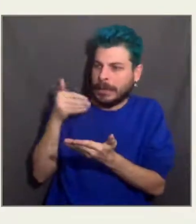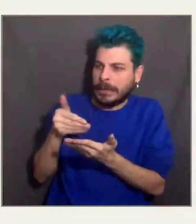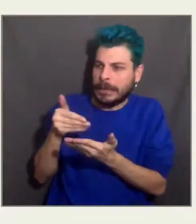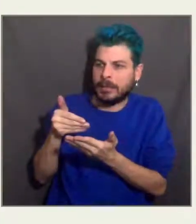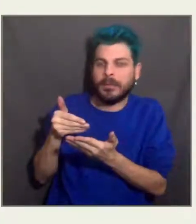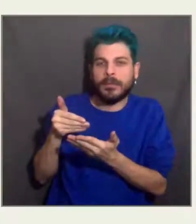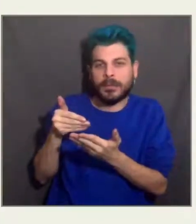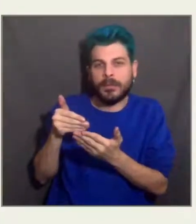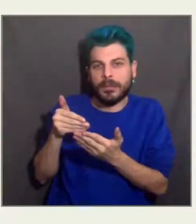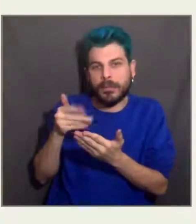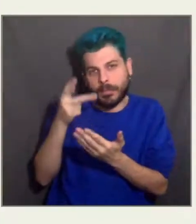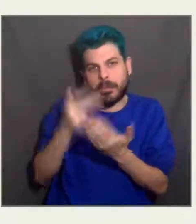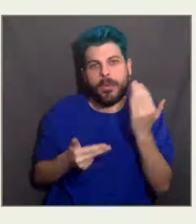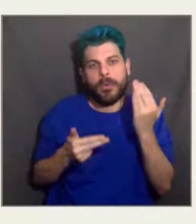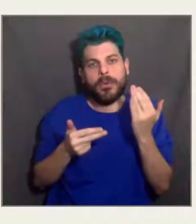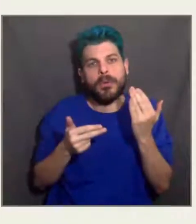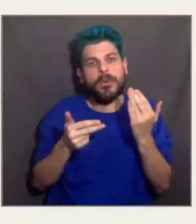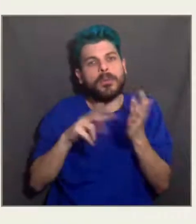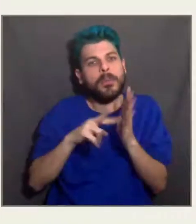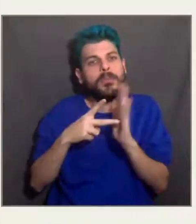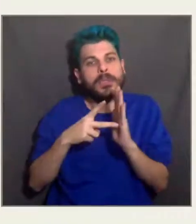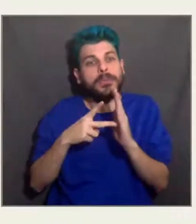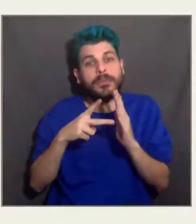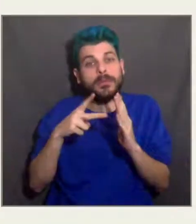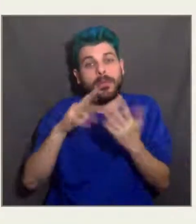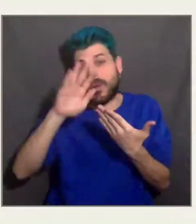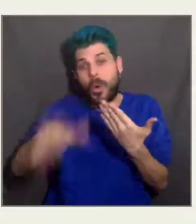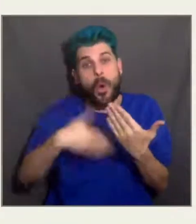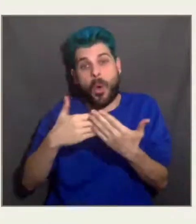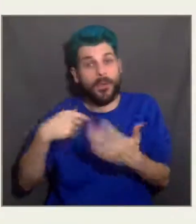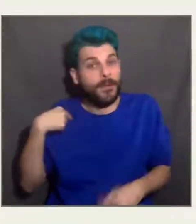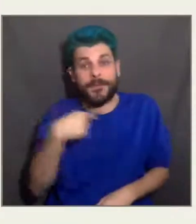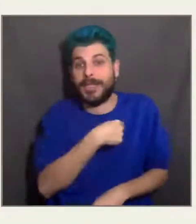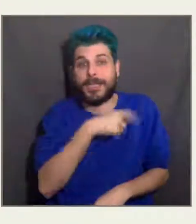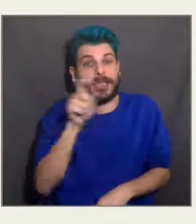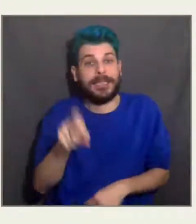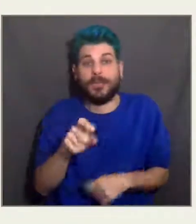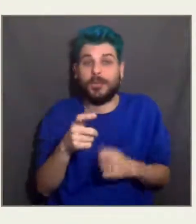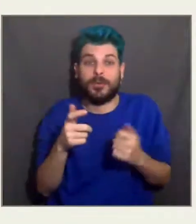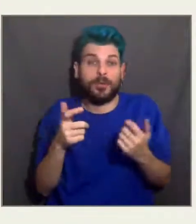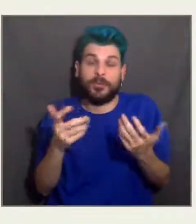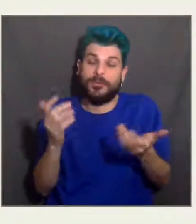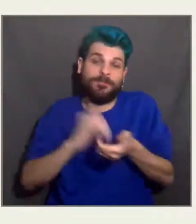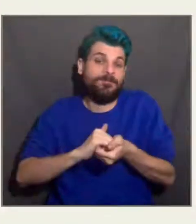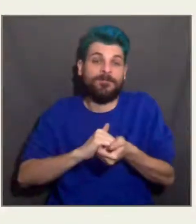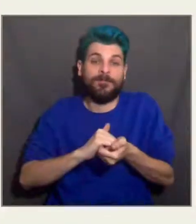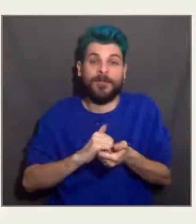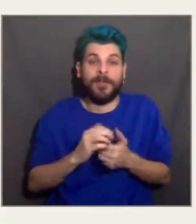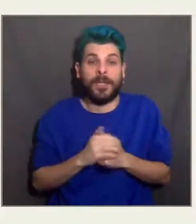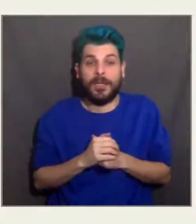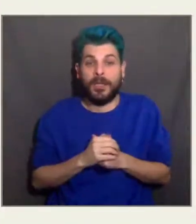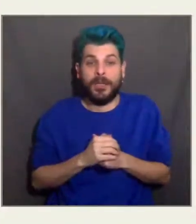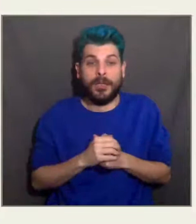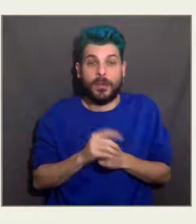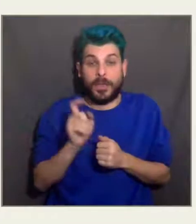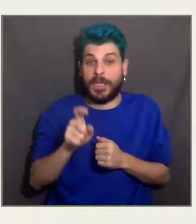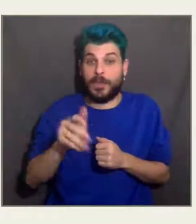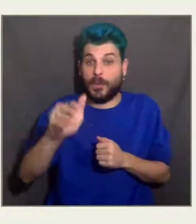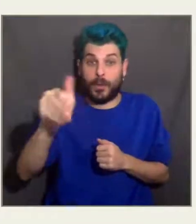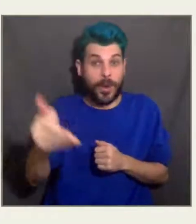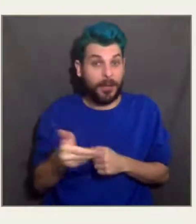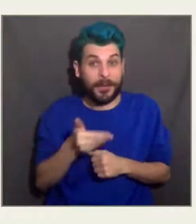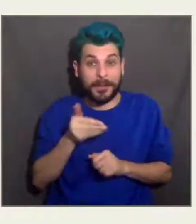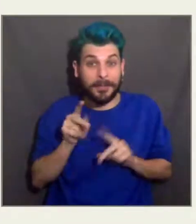a neighborhood-to-neighborhood partnership of being welcoming of folks being able to